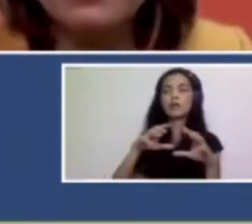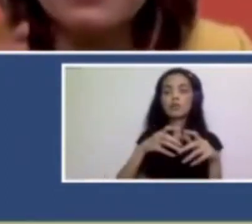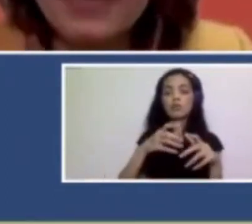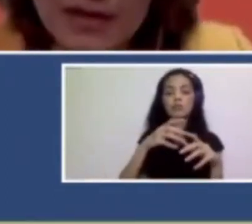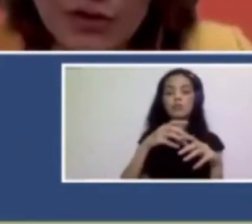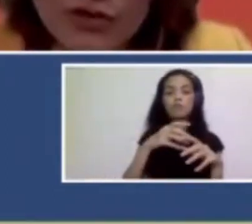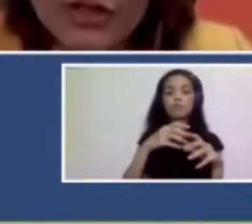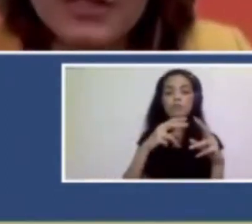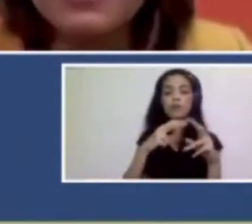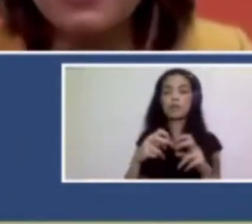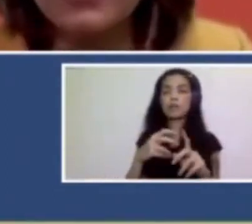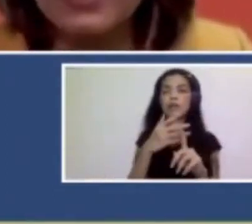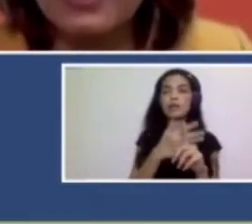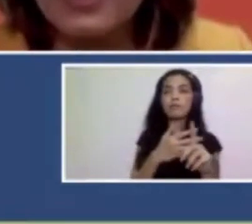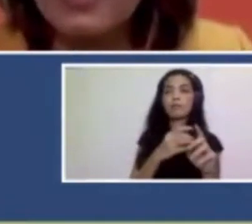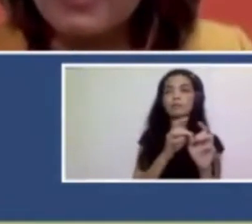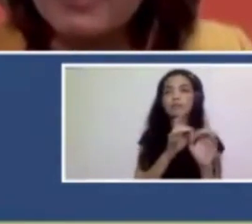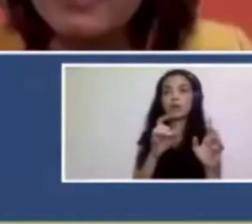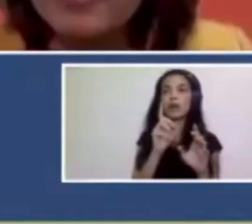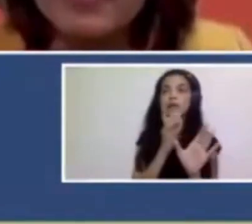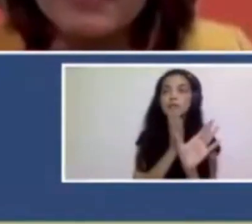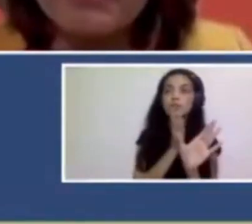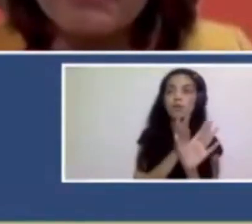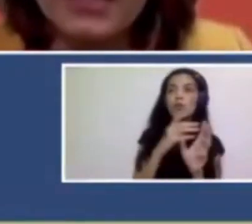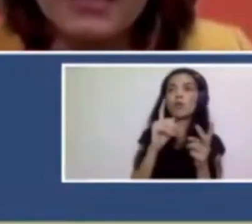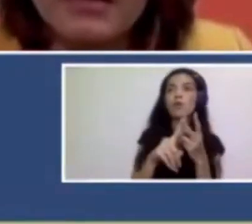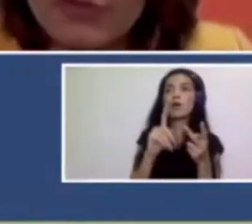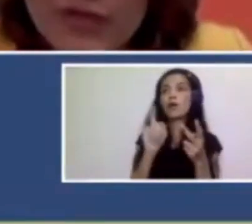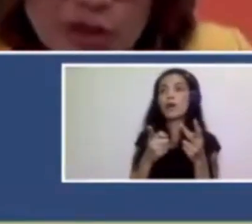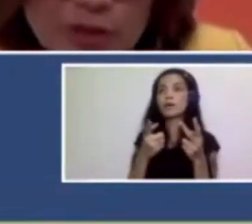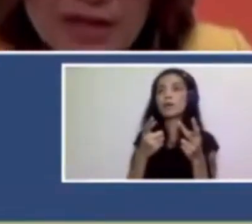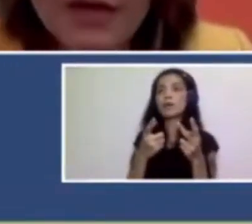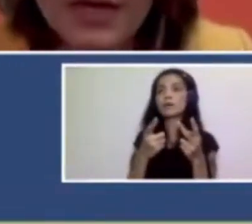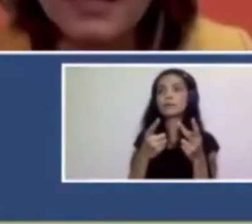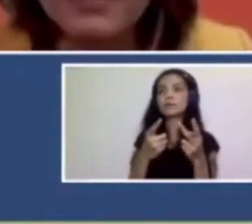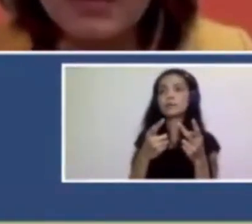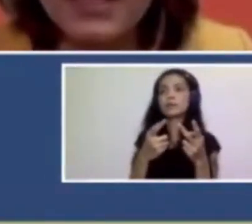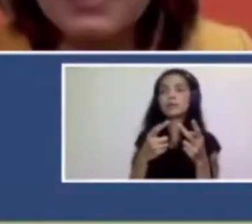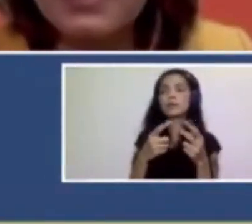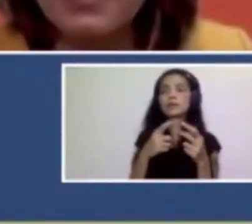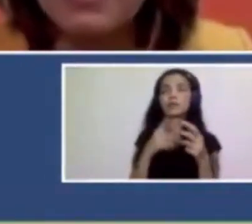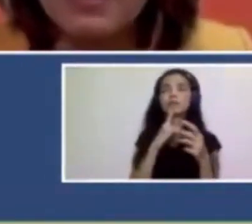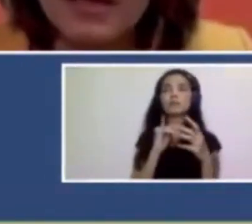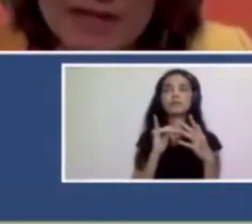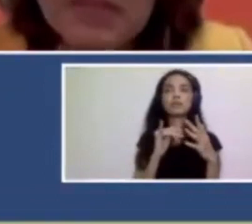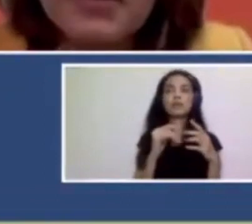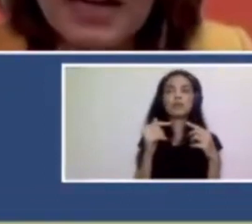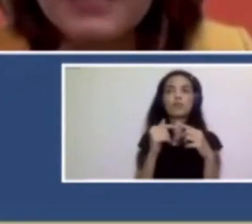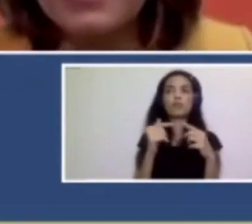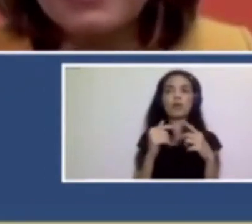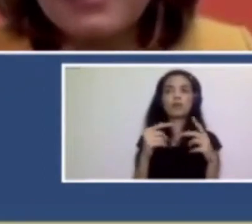were psychologists, they were from the human areas, humanists,